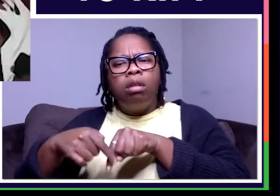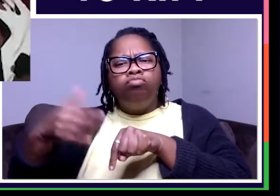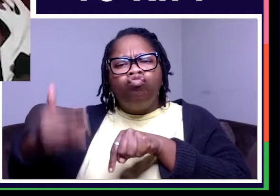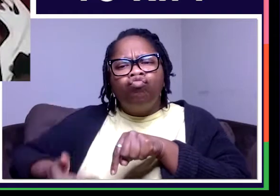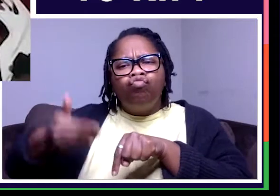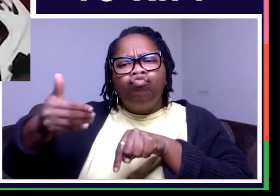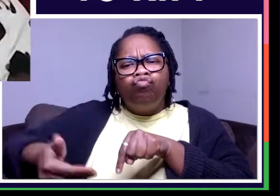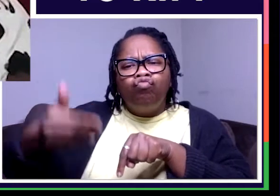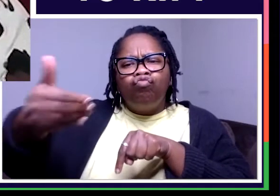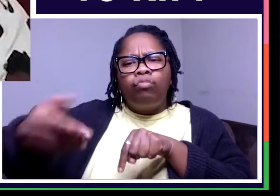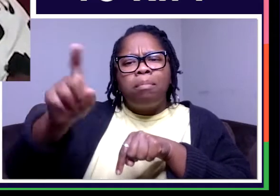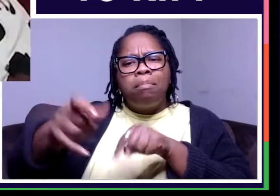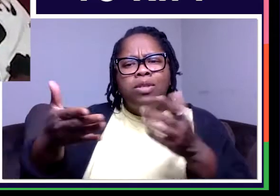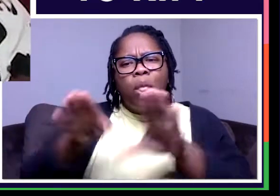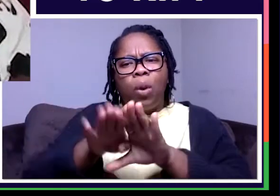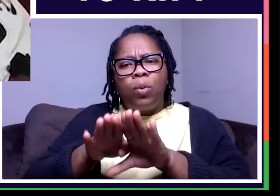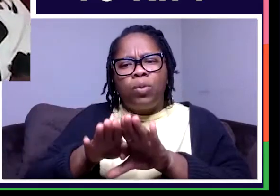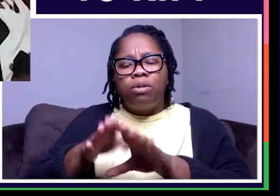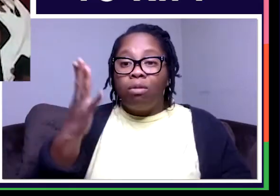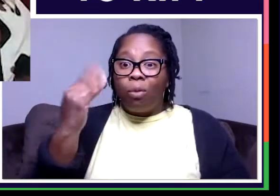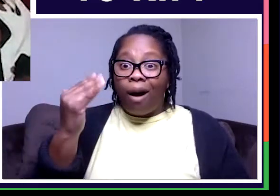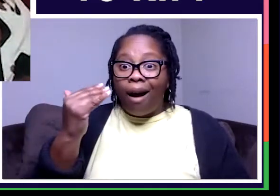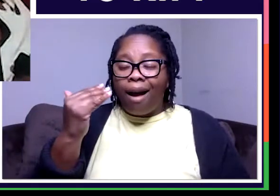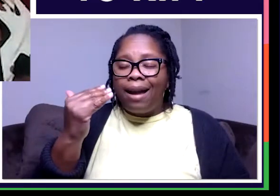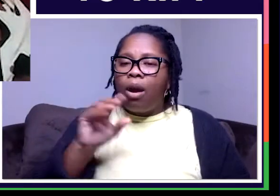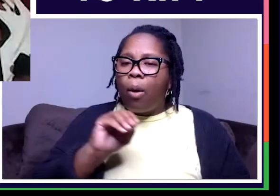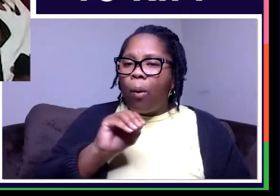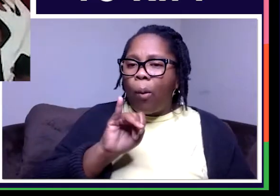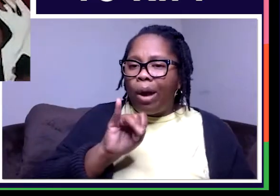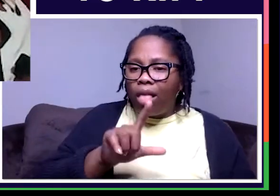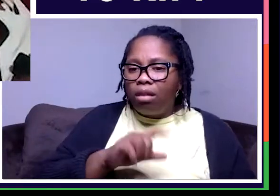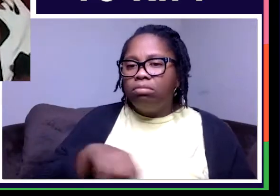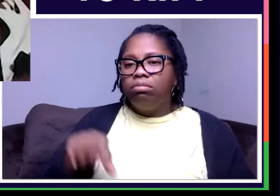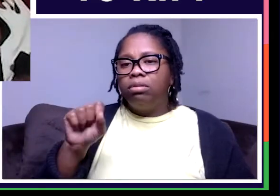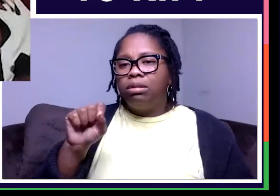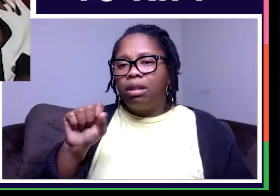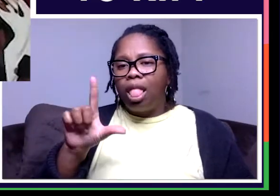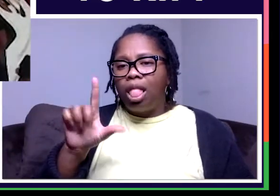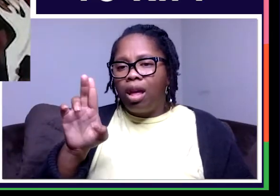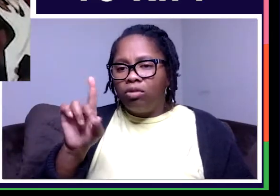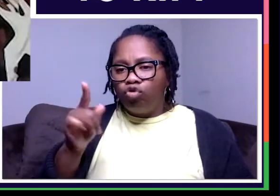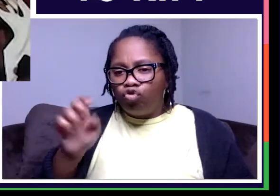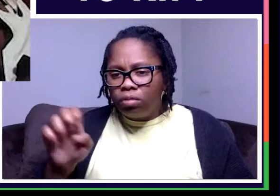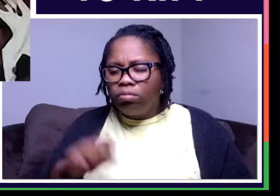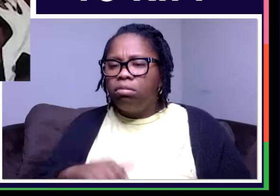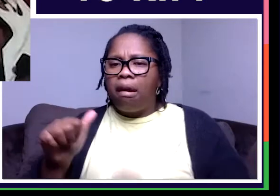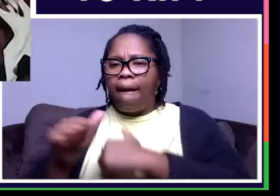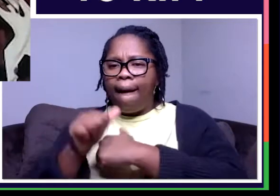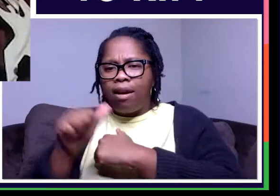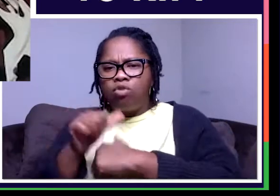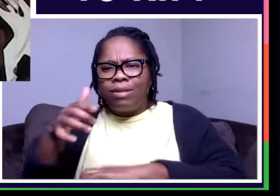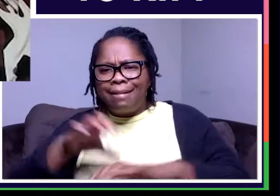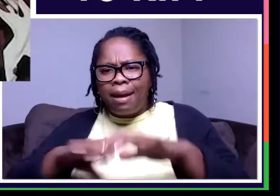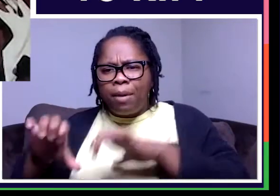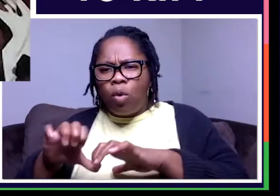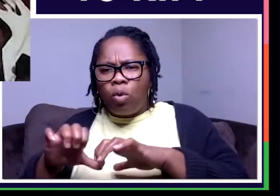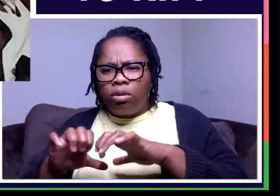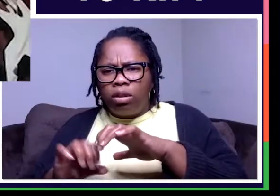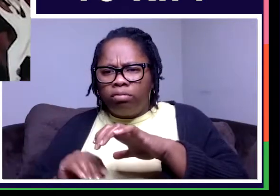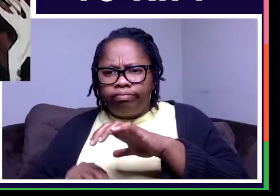been closed intermittently due to oil, sludge, and other hazardous